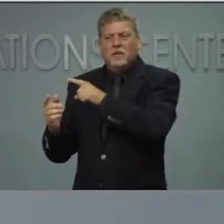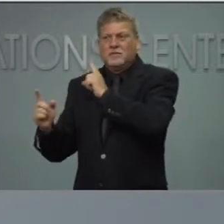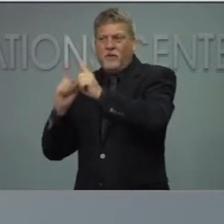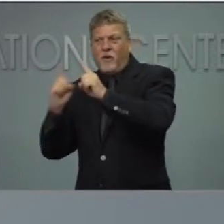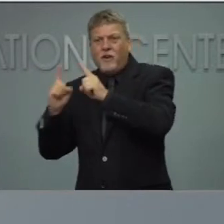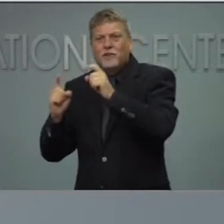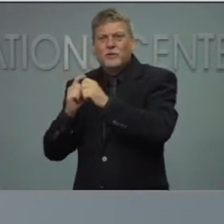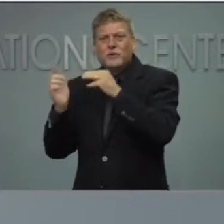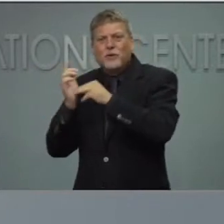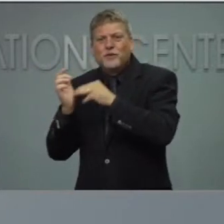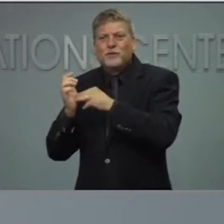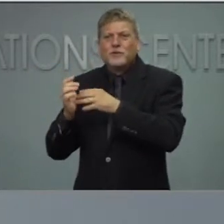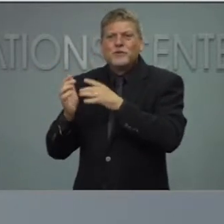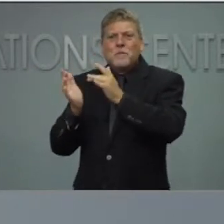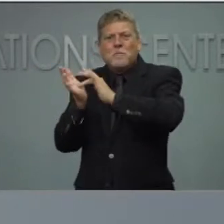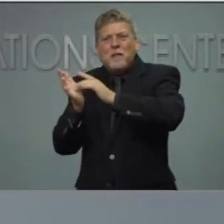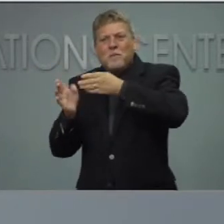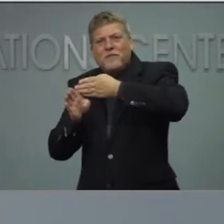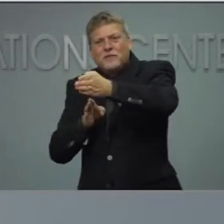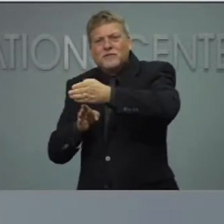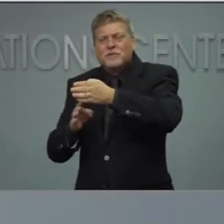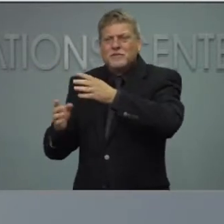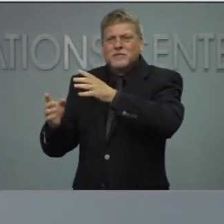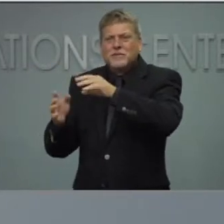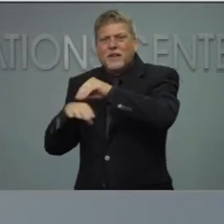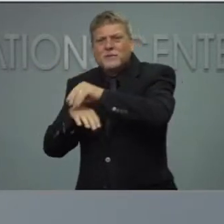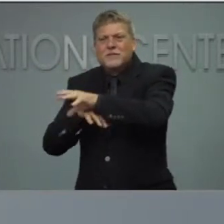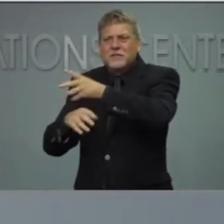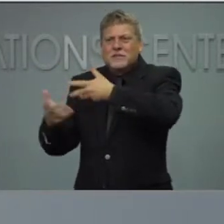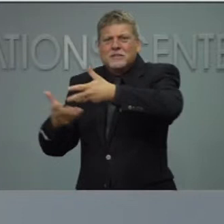with doctors and medical professionals.